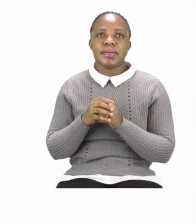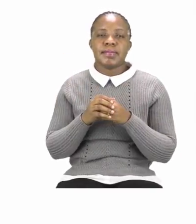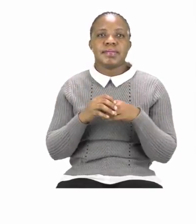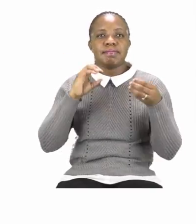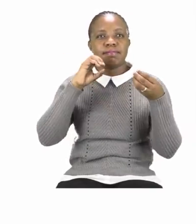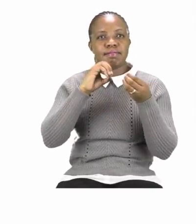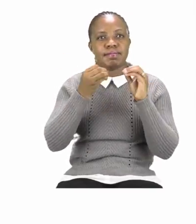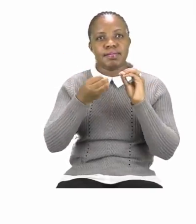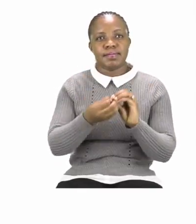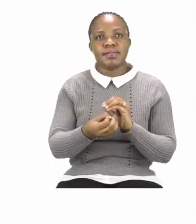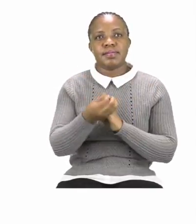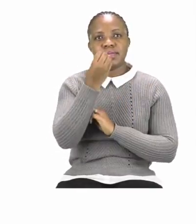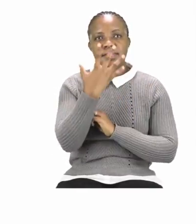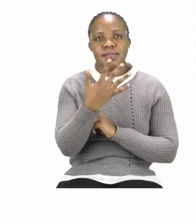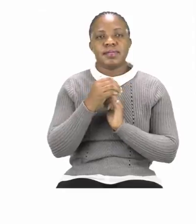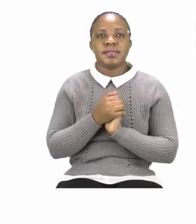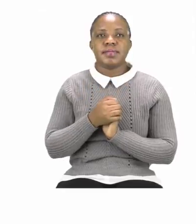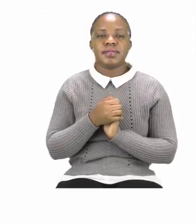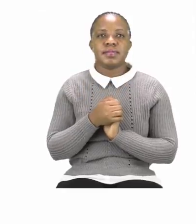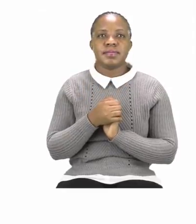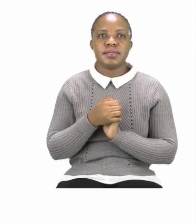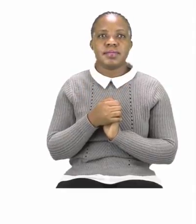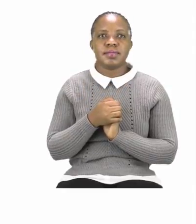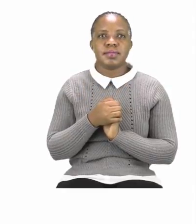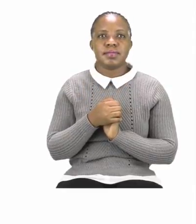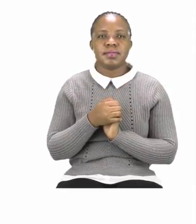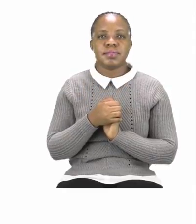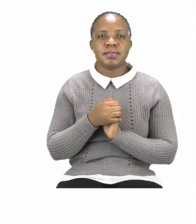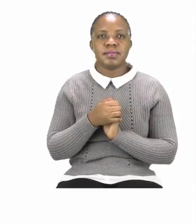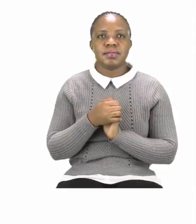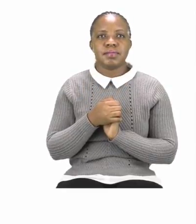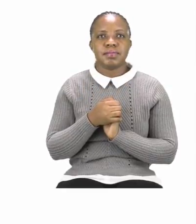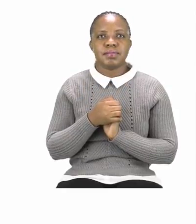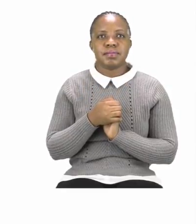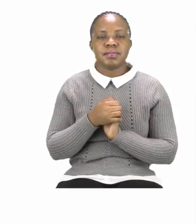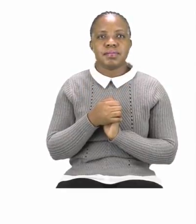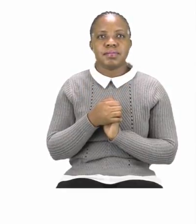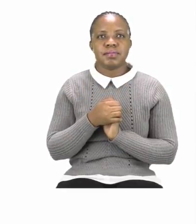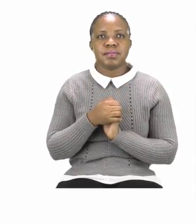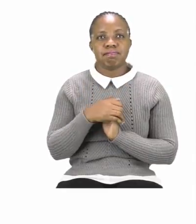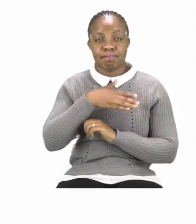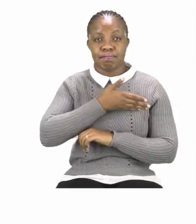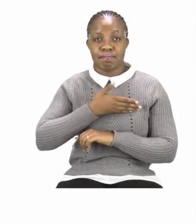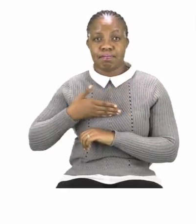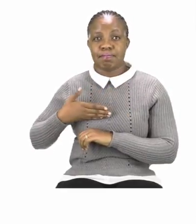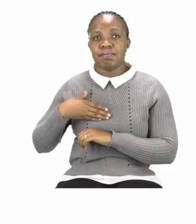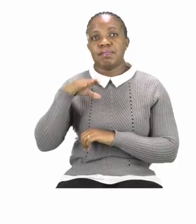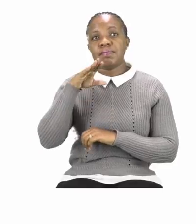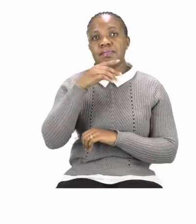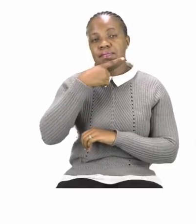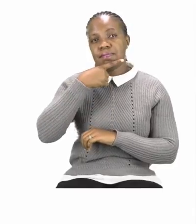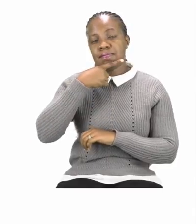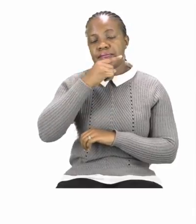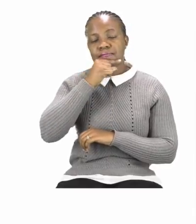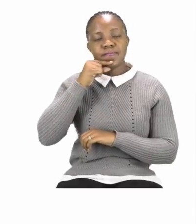5. Number 5 says, let's read it together. Mrs. Brown gave